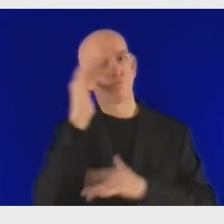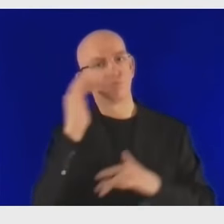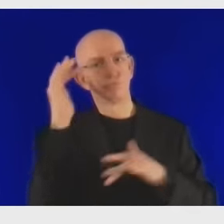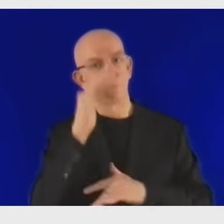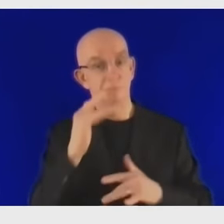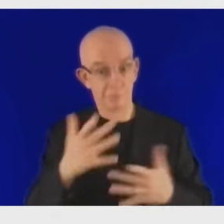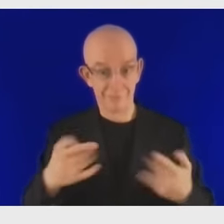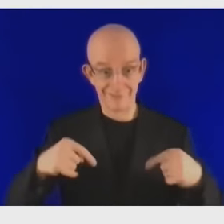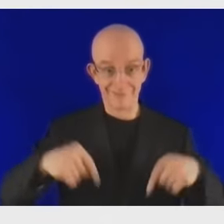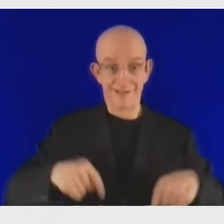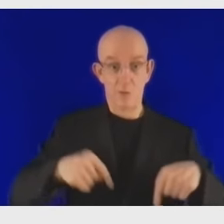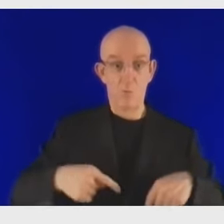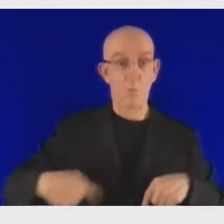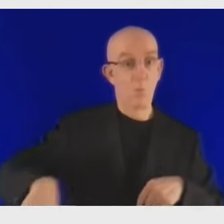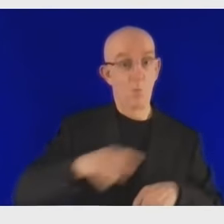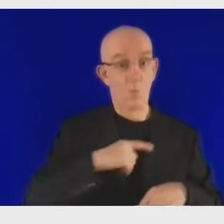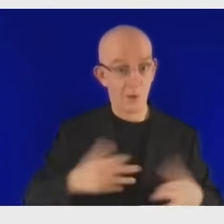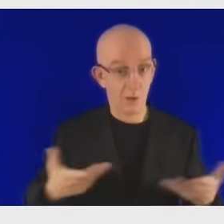is no longer the only answer.